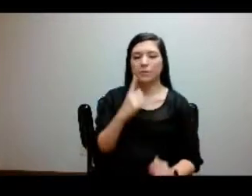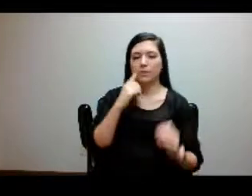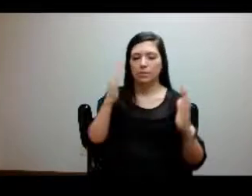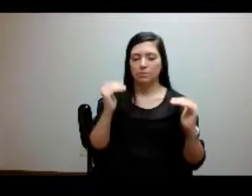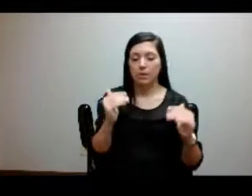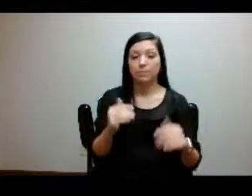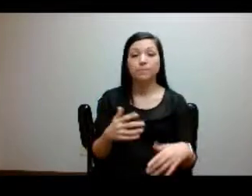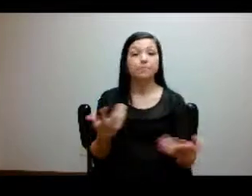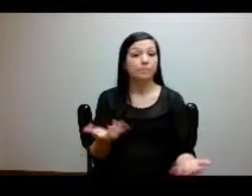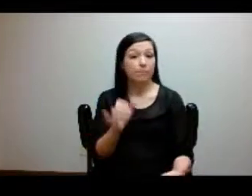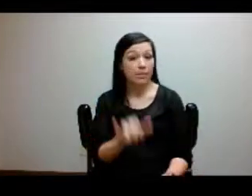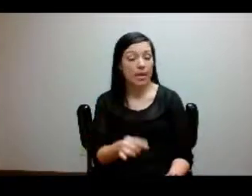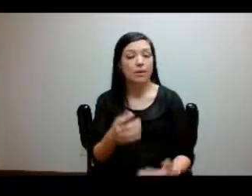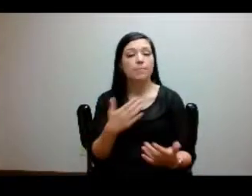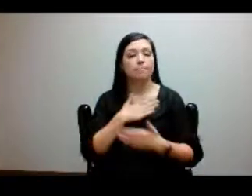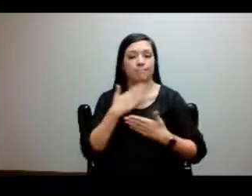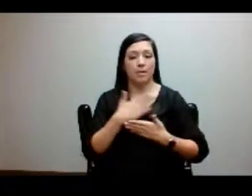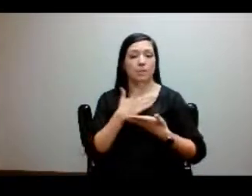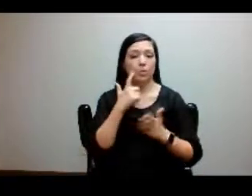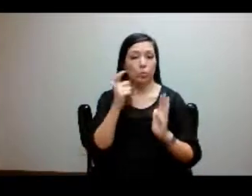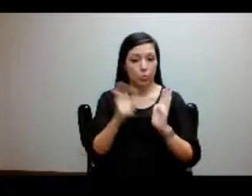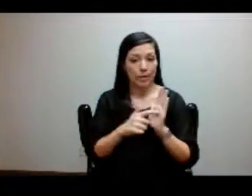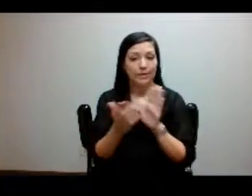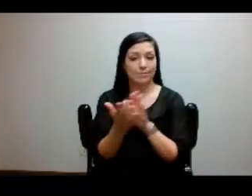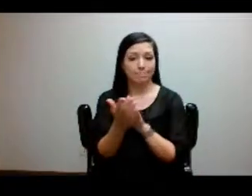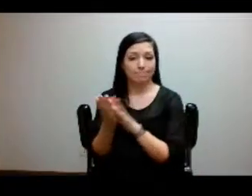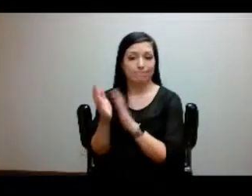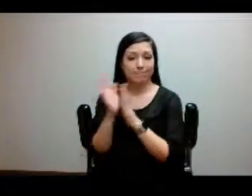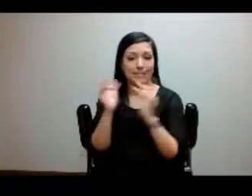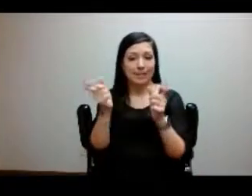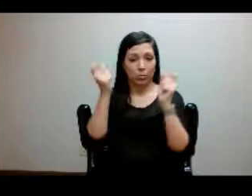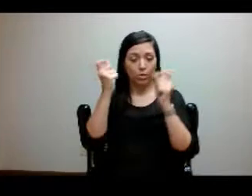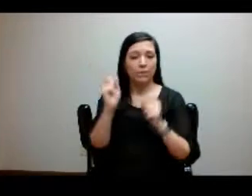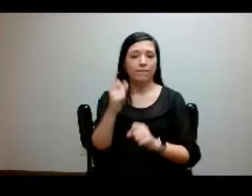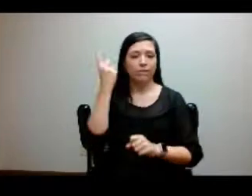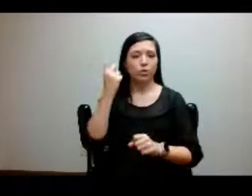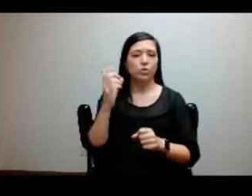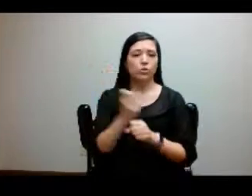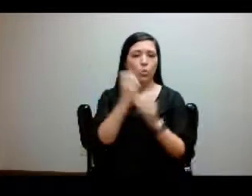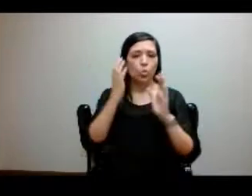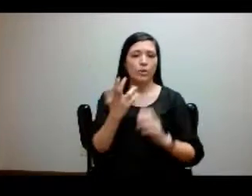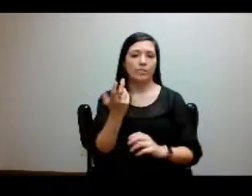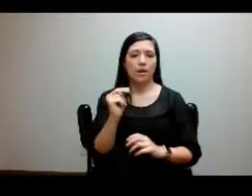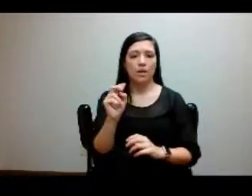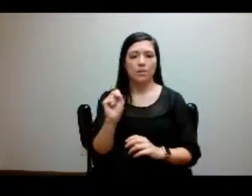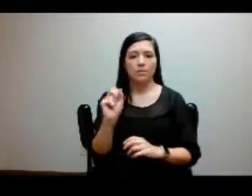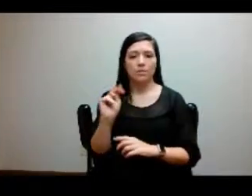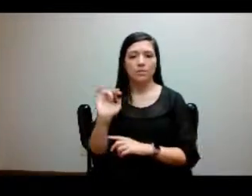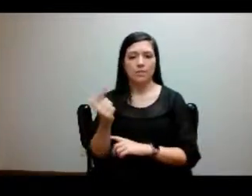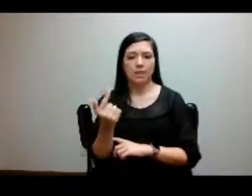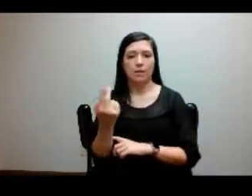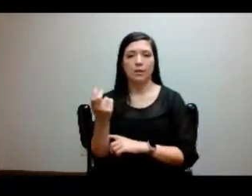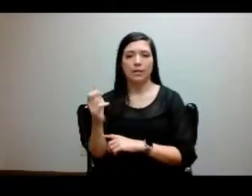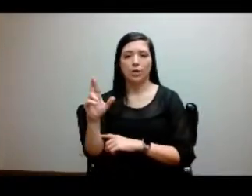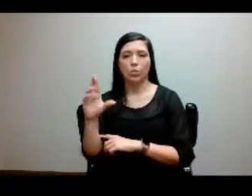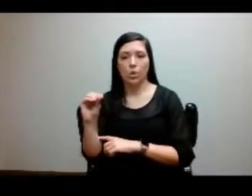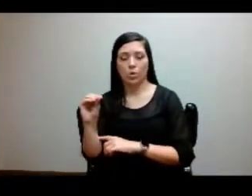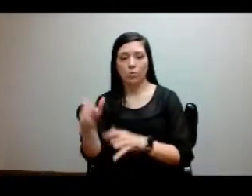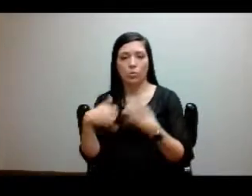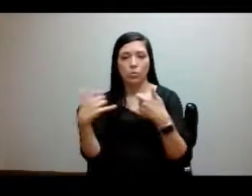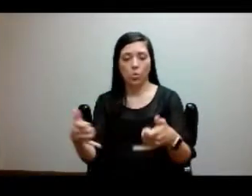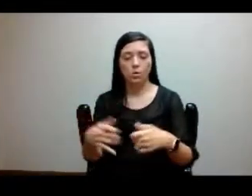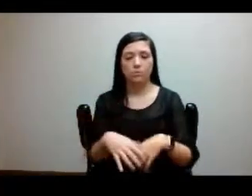that end, I'm pleased to recognize and celebrate the first annual winners of the Unsung Hero Award.